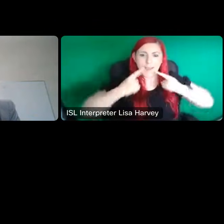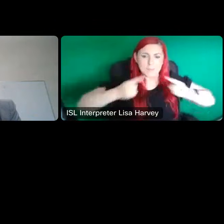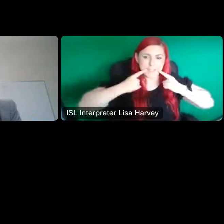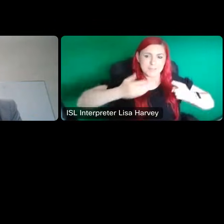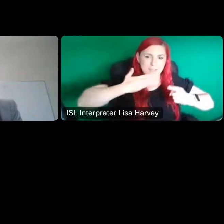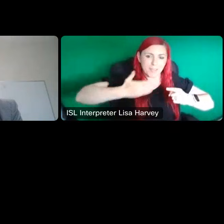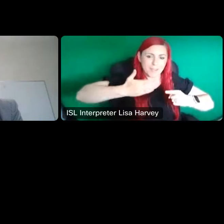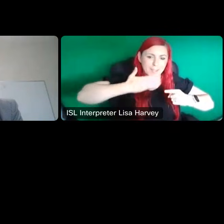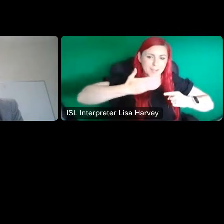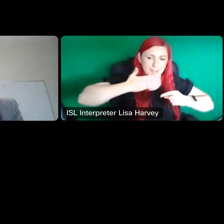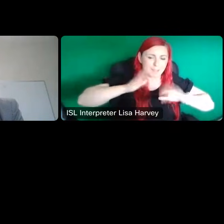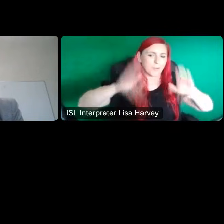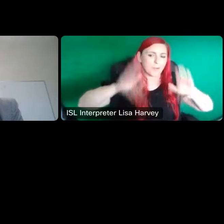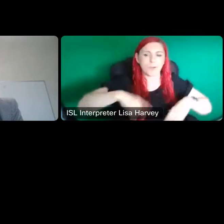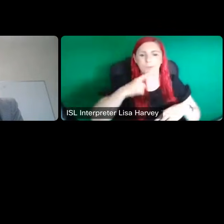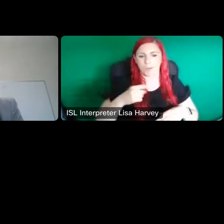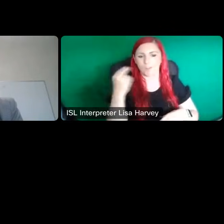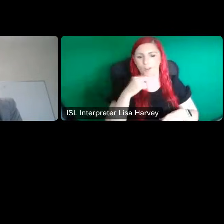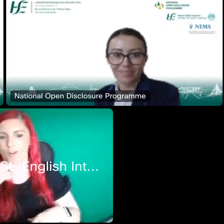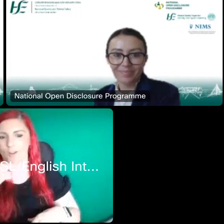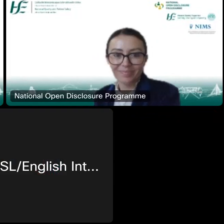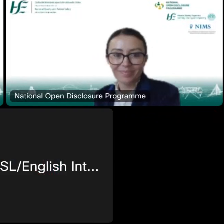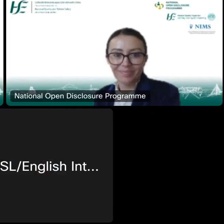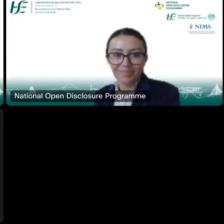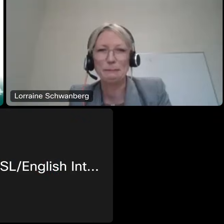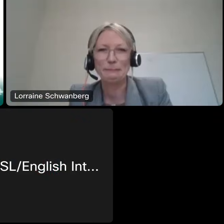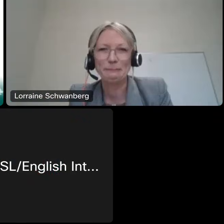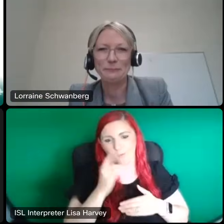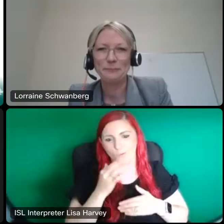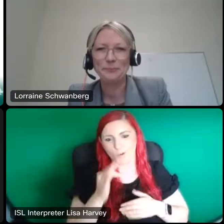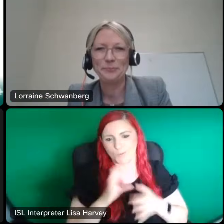you a lovely rest of the day, and we look forward to engaging with you about the policy. Take care.